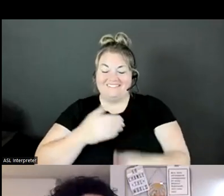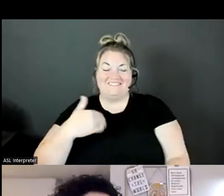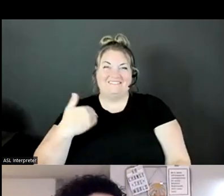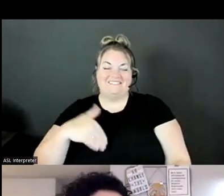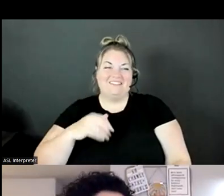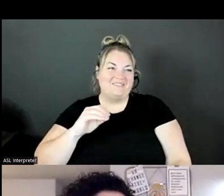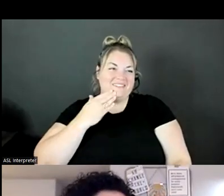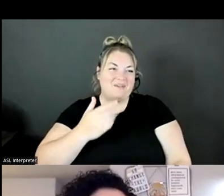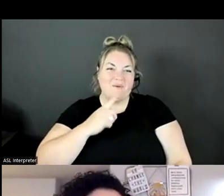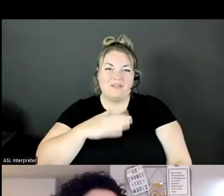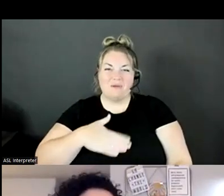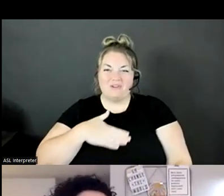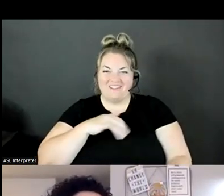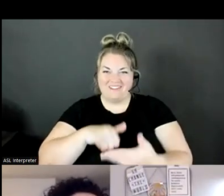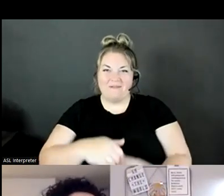Thank you, I appreciate that.